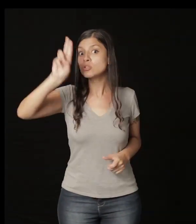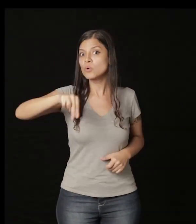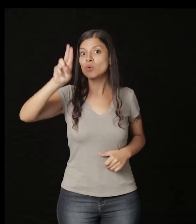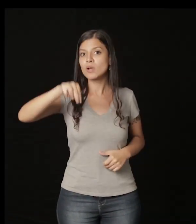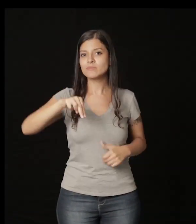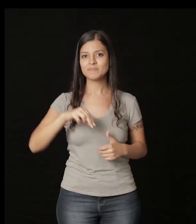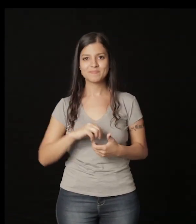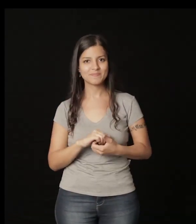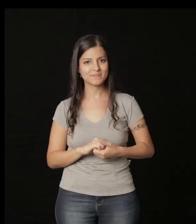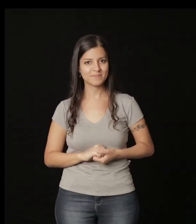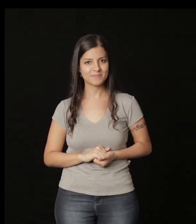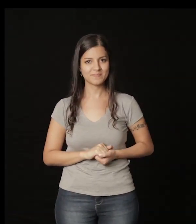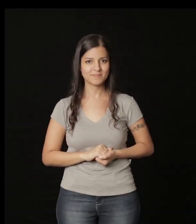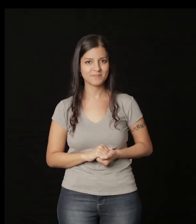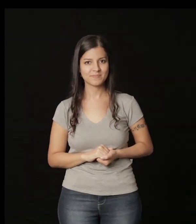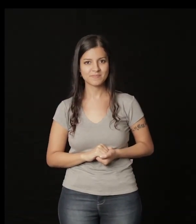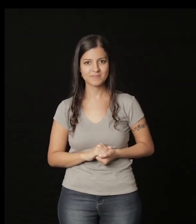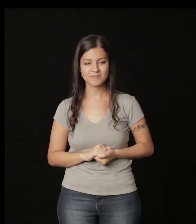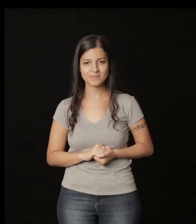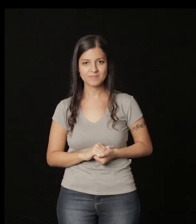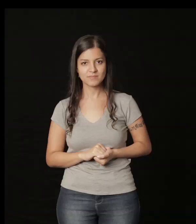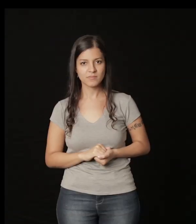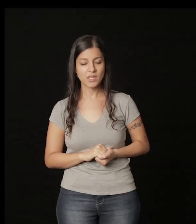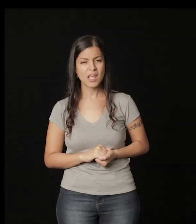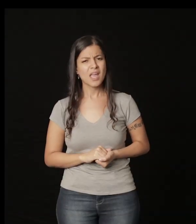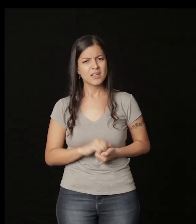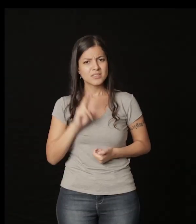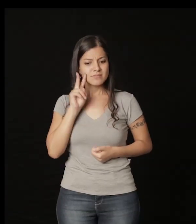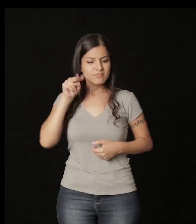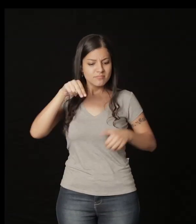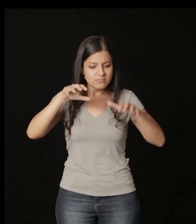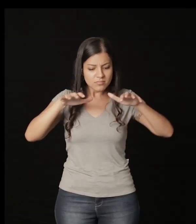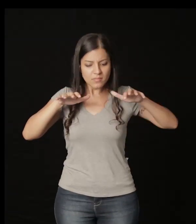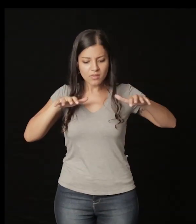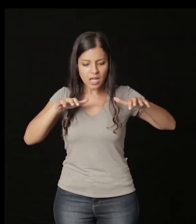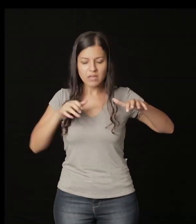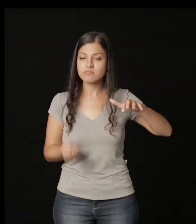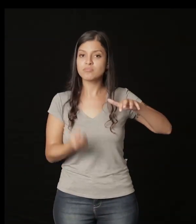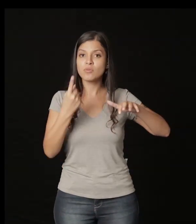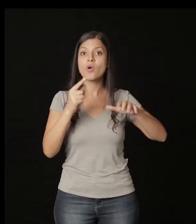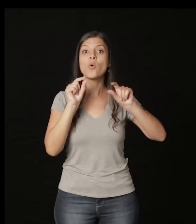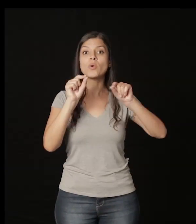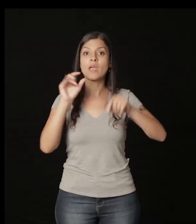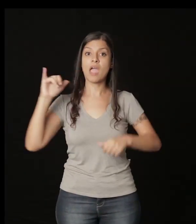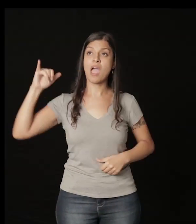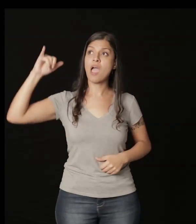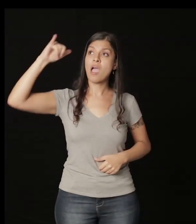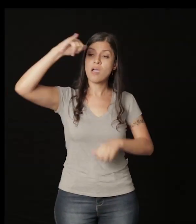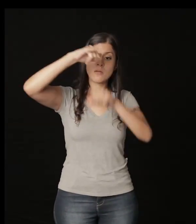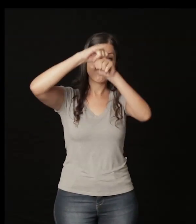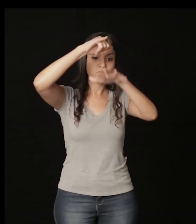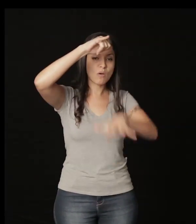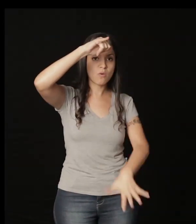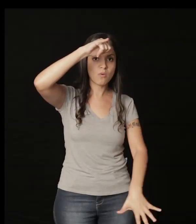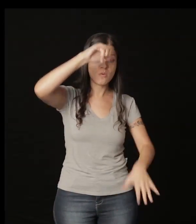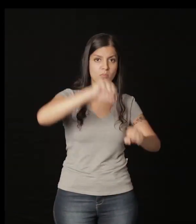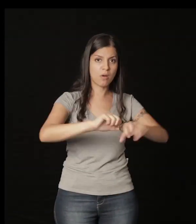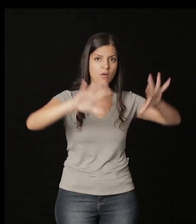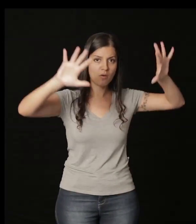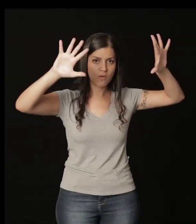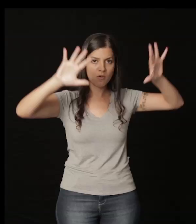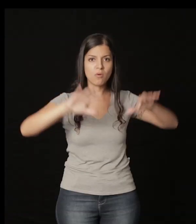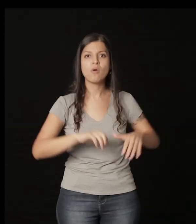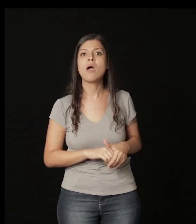above. Nobody had looked down. And it was a shocking way to see the planet, and especially when it was taken from a plane that was dropping